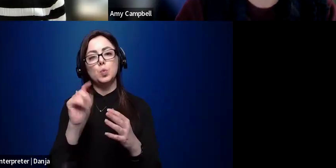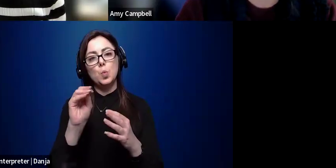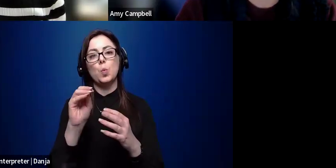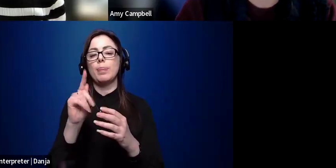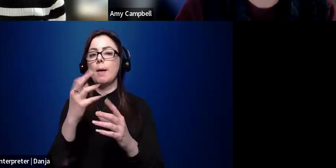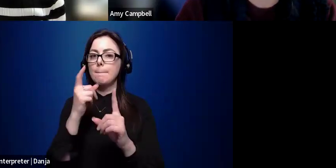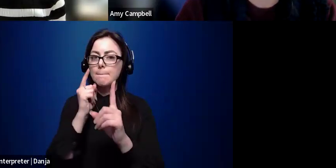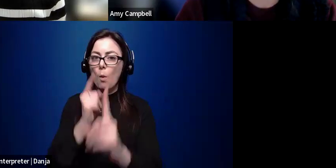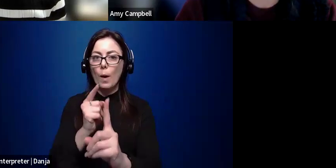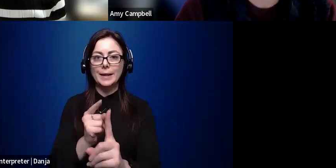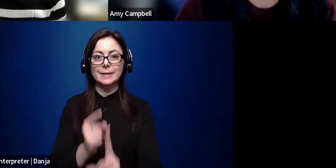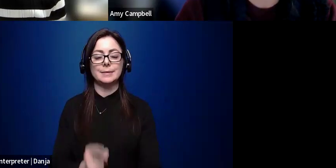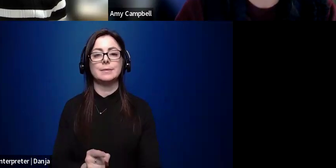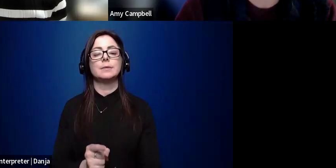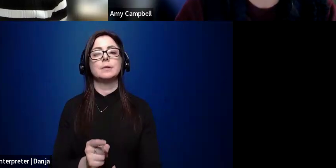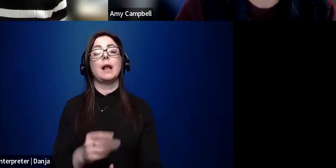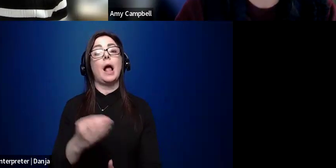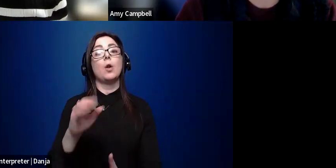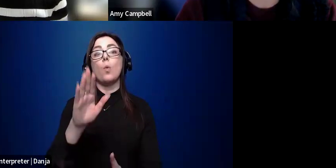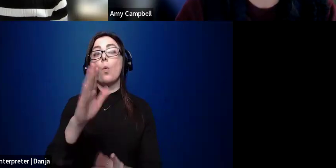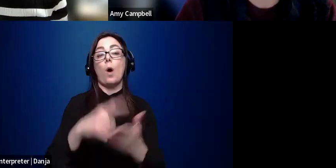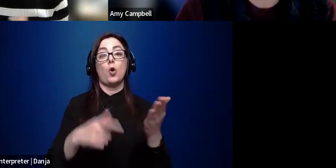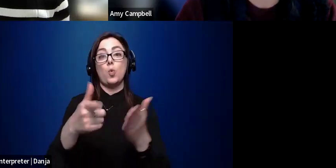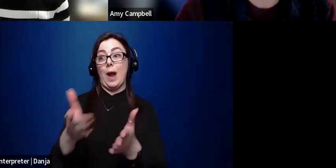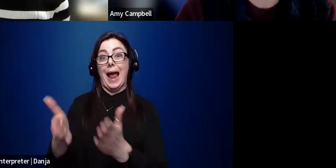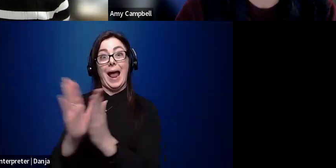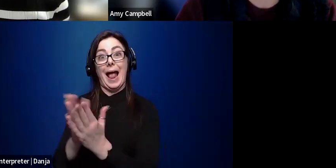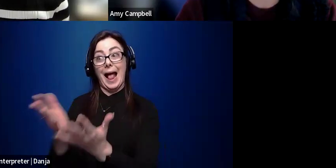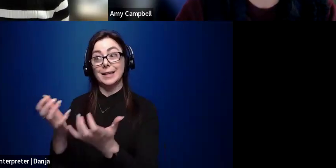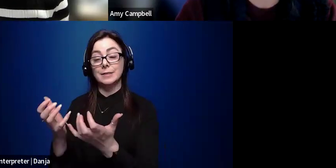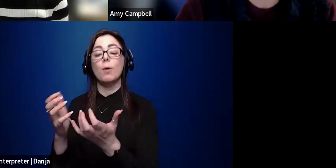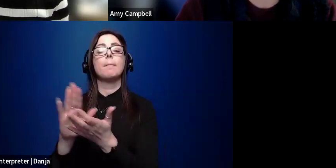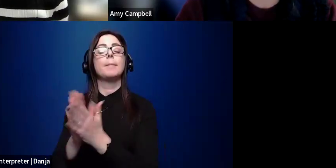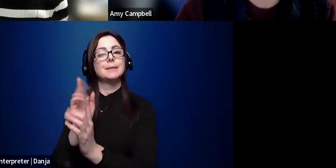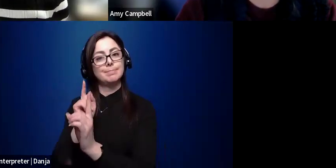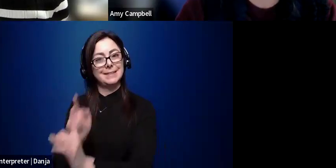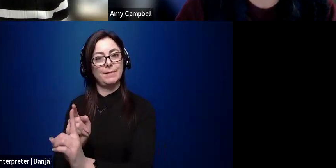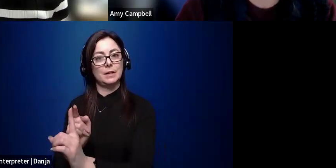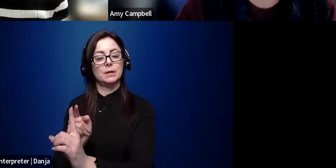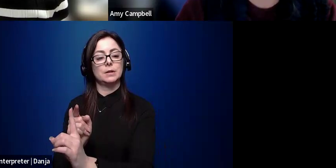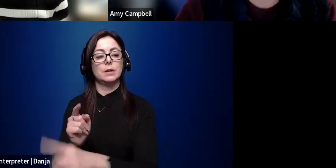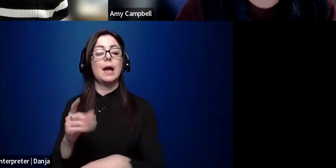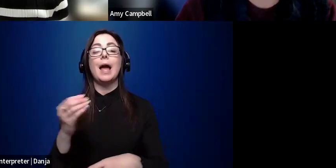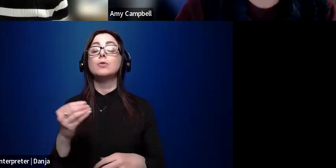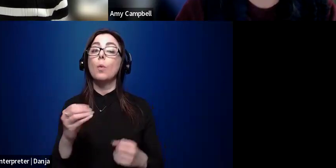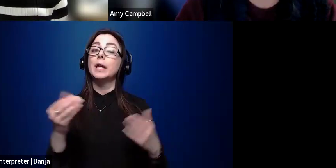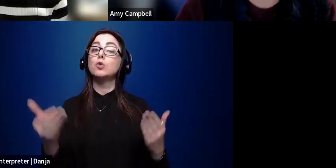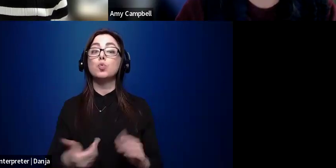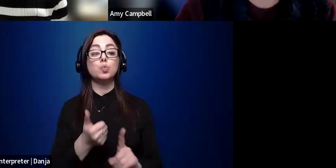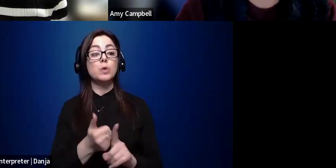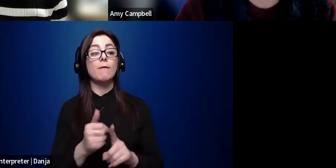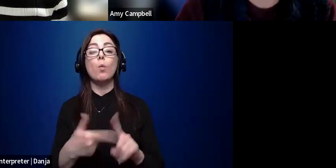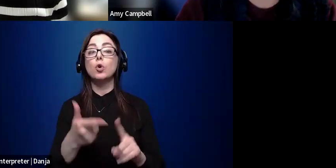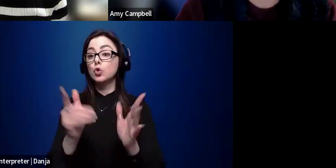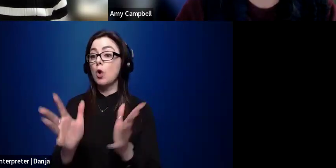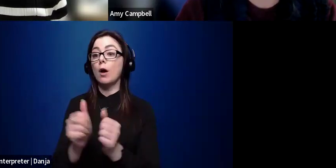your ask be specific is very important. So introduce yourself and make sure when you are talking to a policymaker or